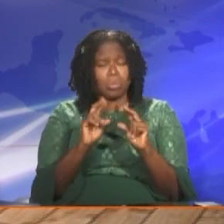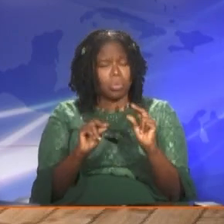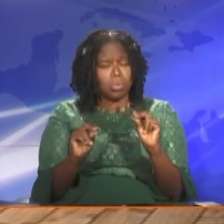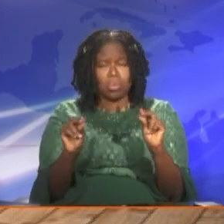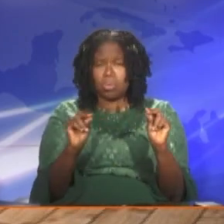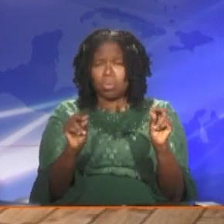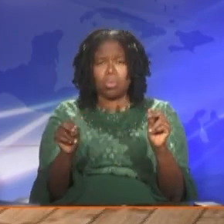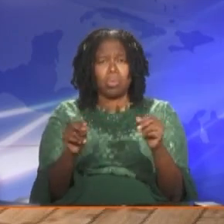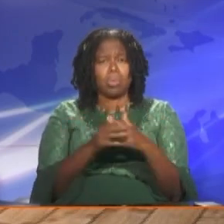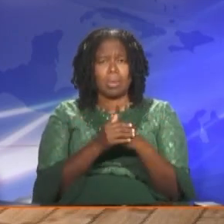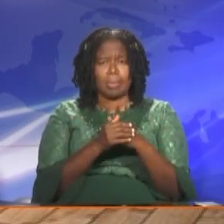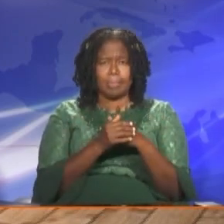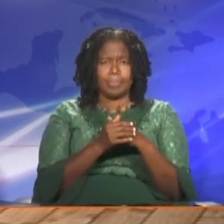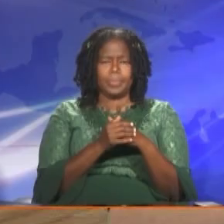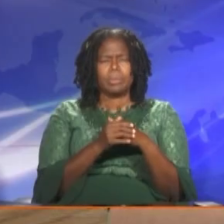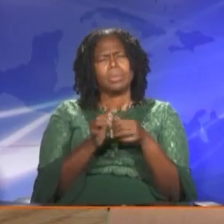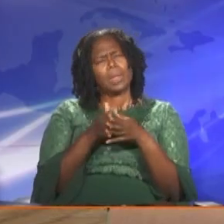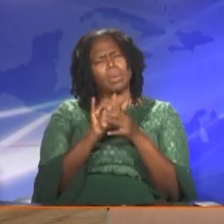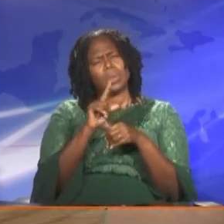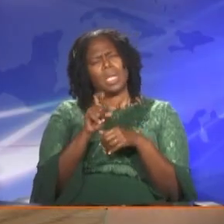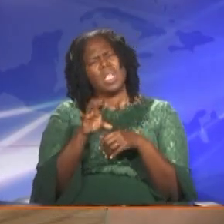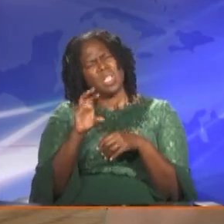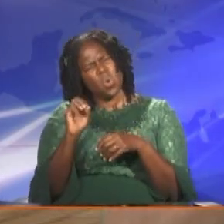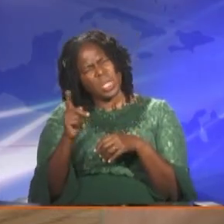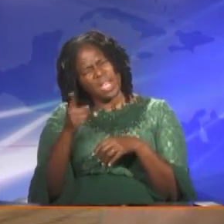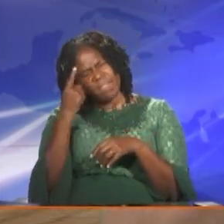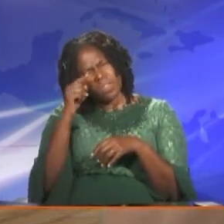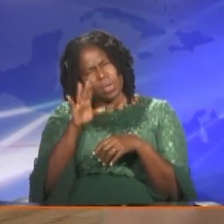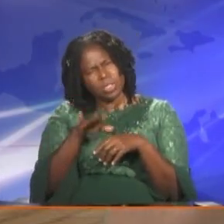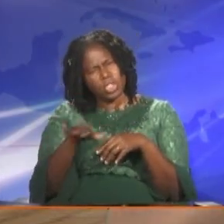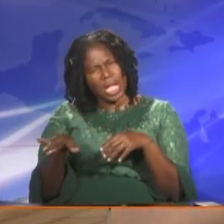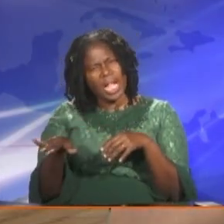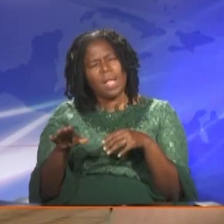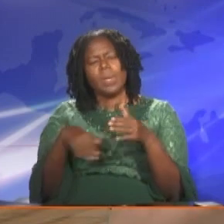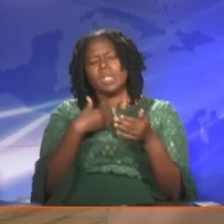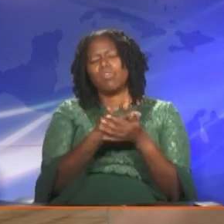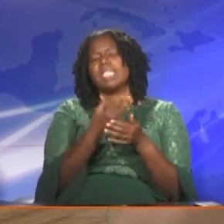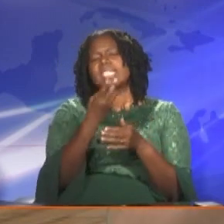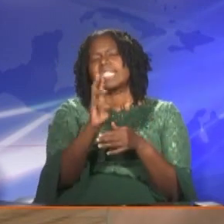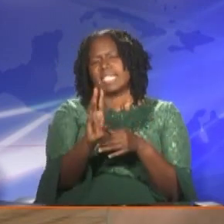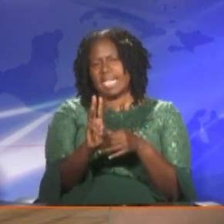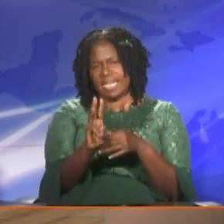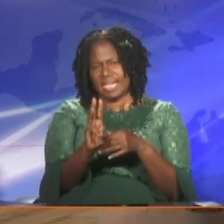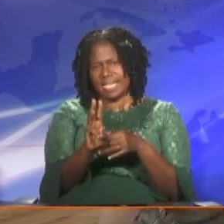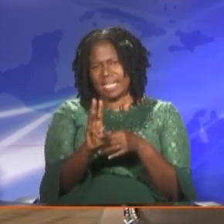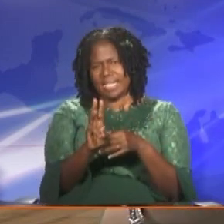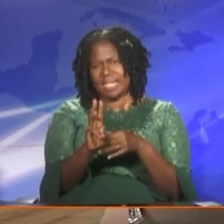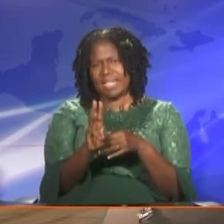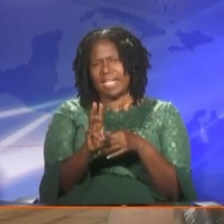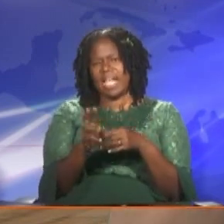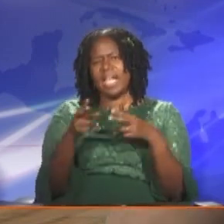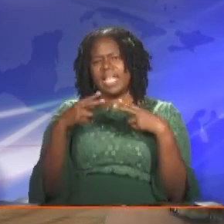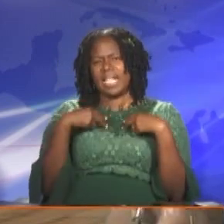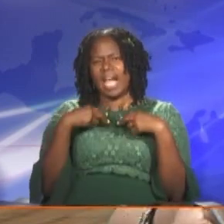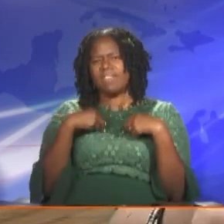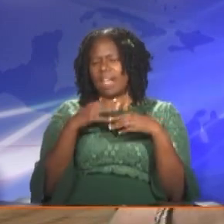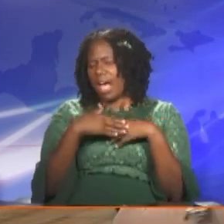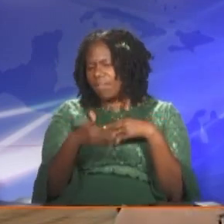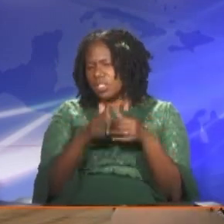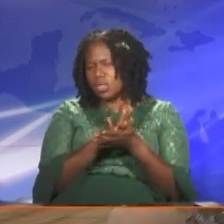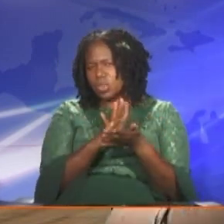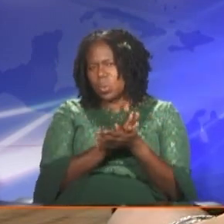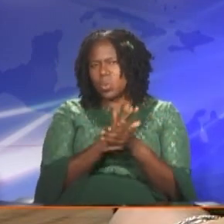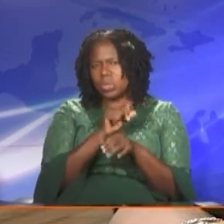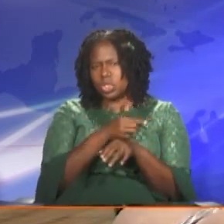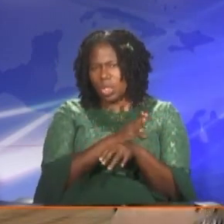Okay. So is it okay then for a child, once they're the age of 16, to have an after-school job? It may not be the holidays,